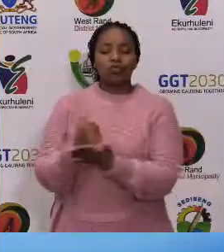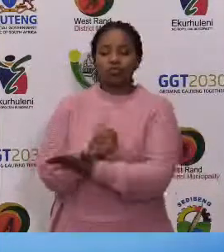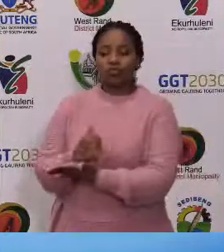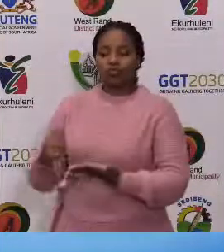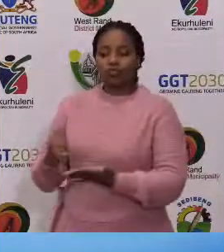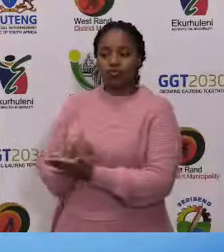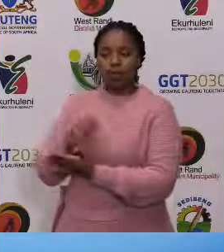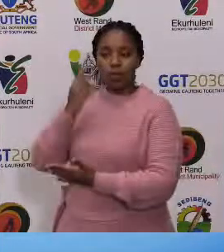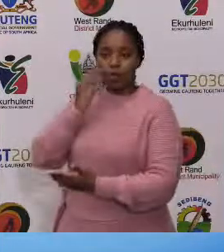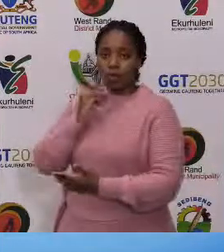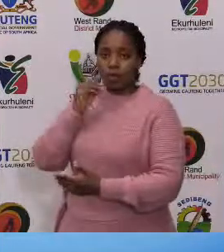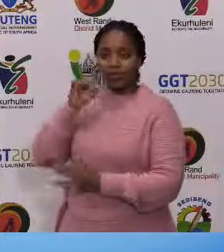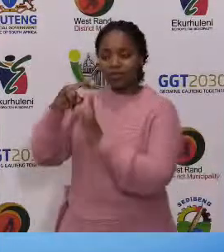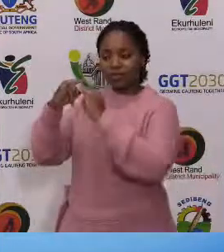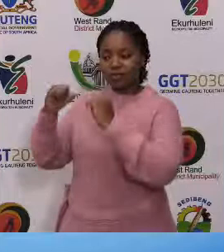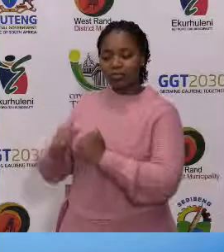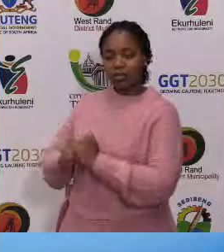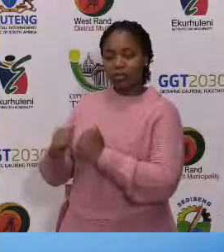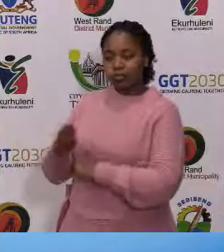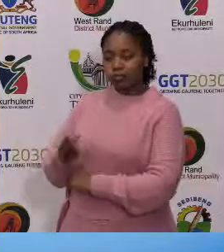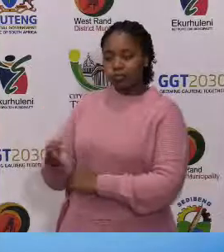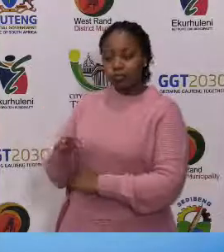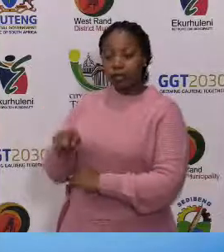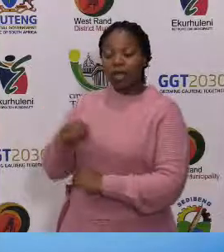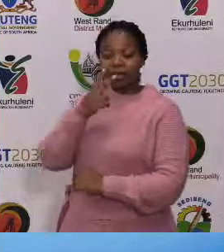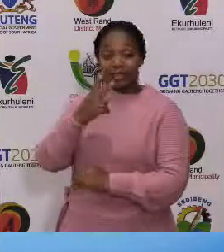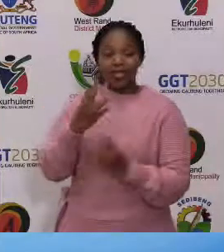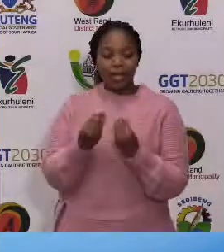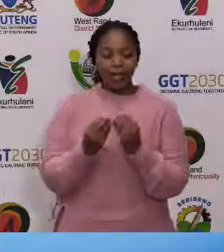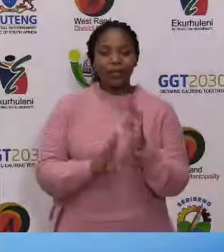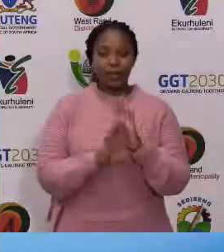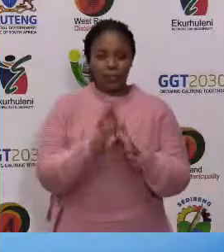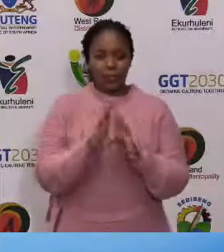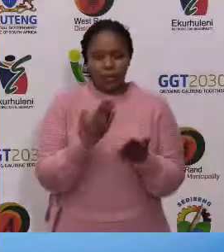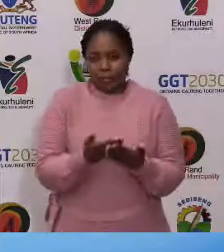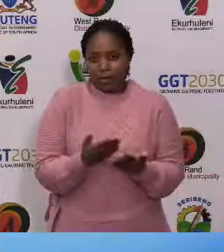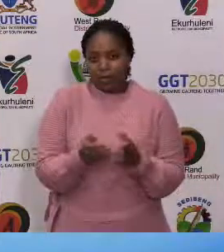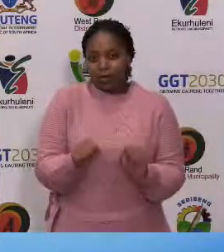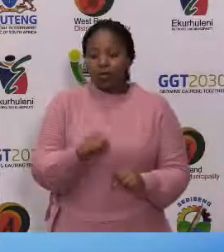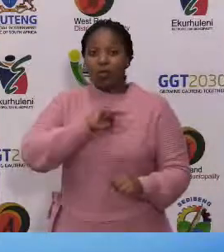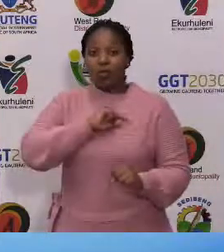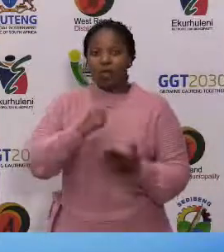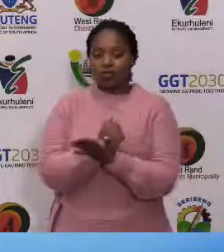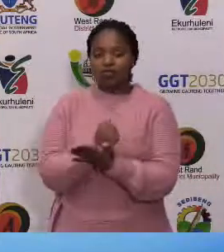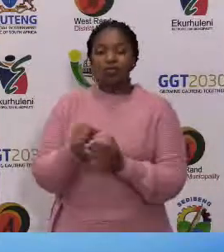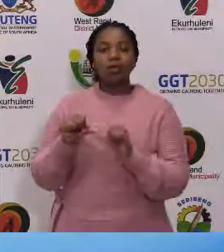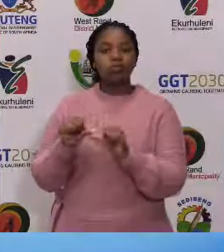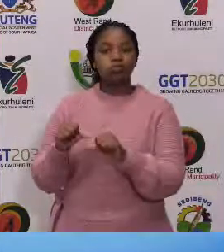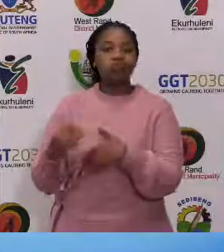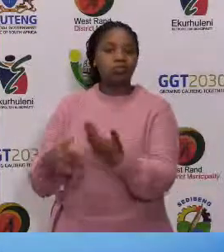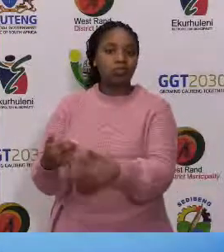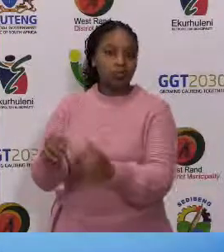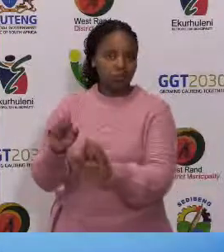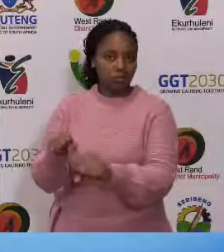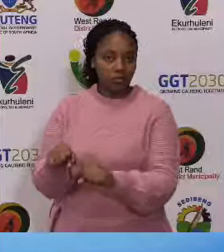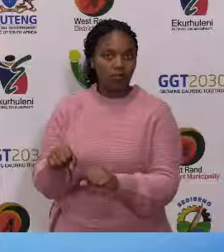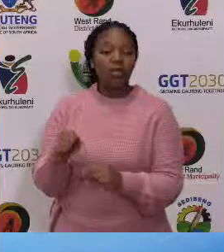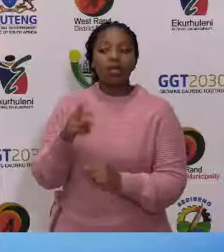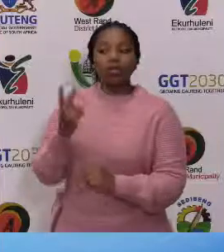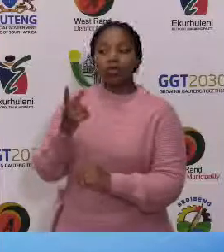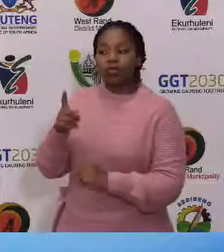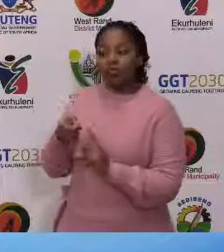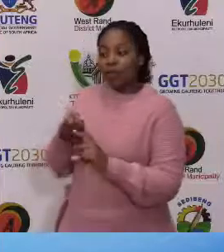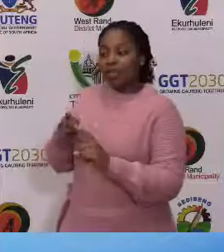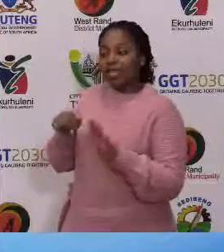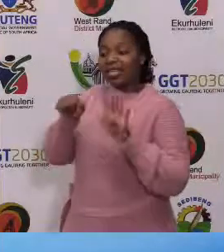as you can see them. So the number may increase because the registration is continuing. And as at the 6th of